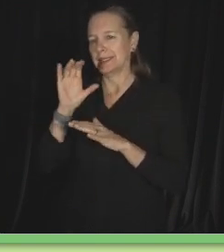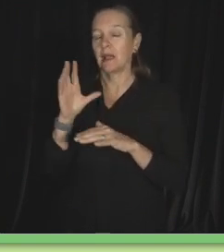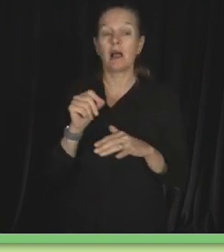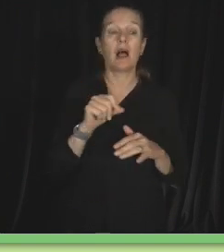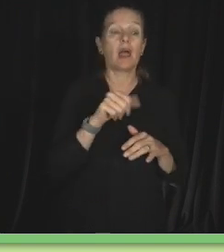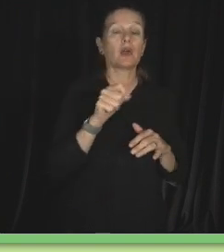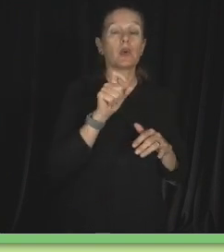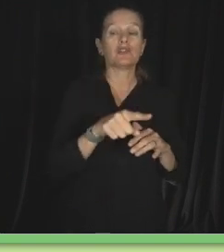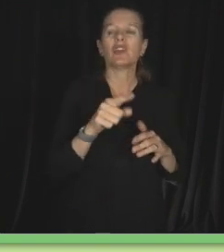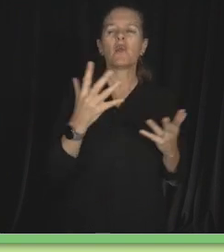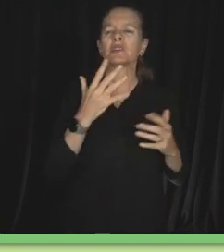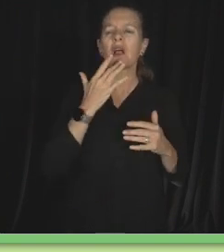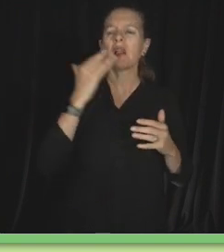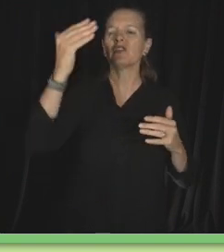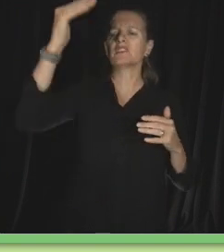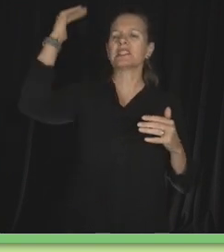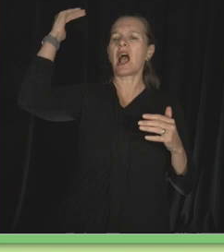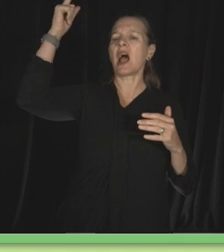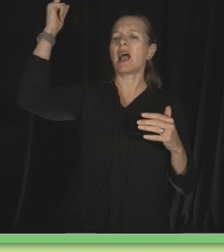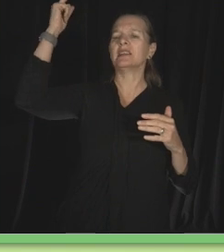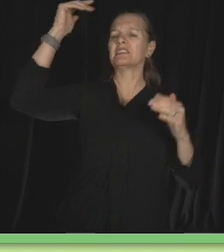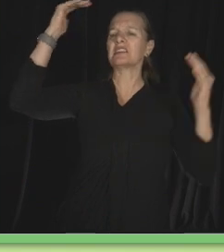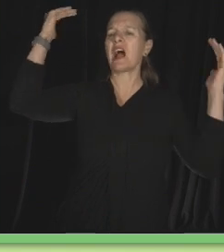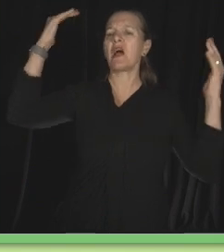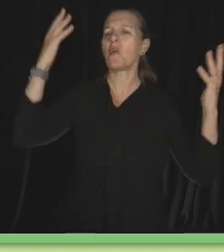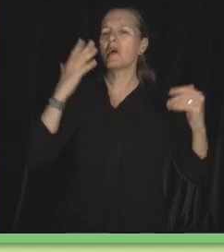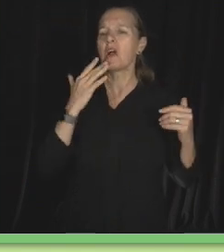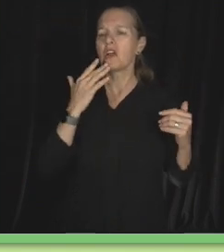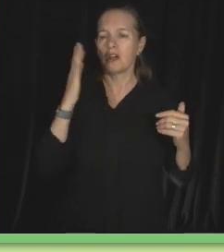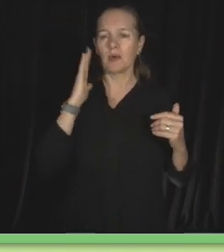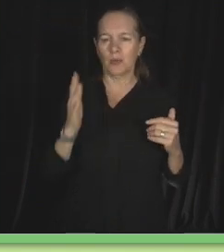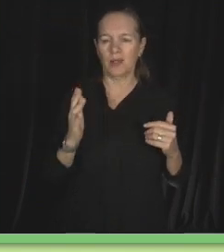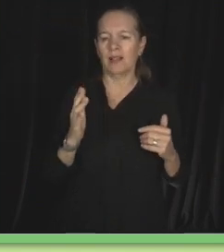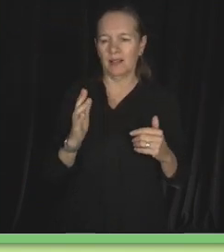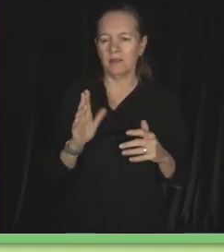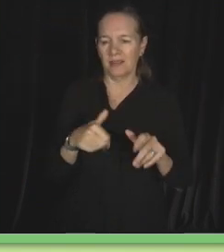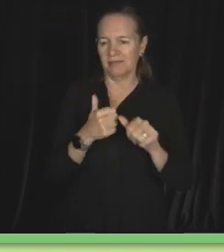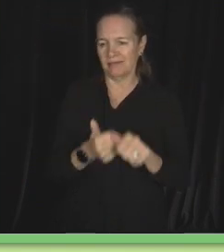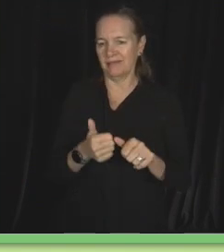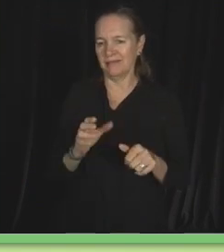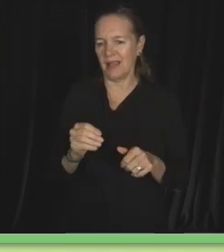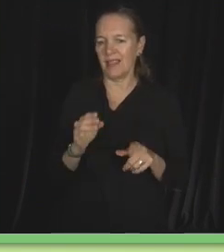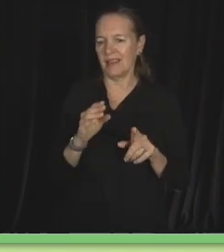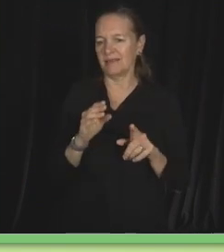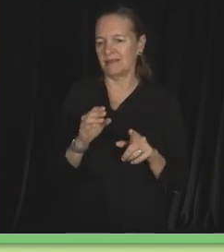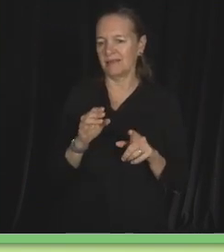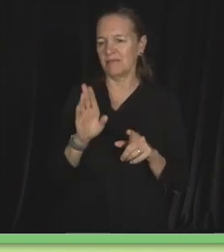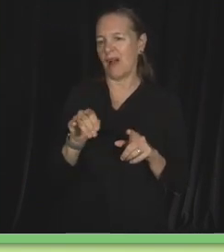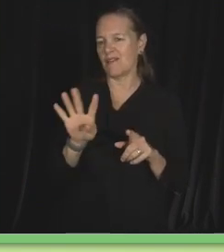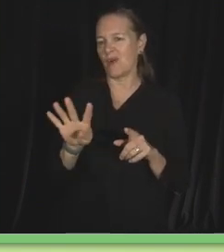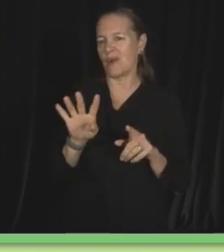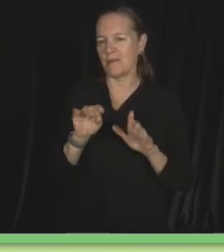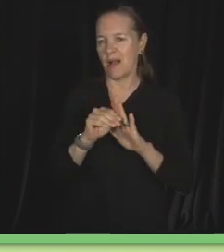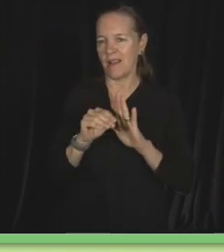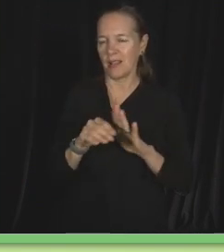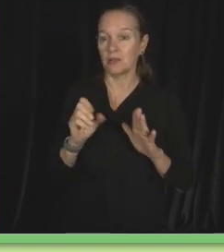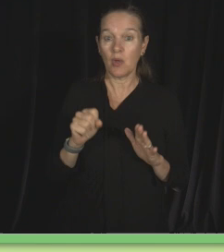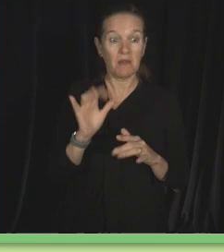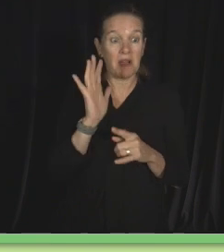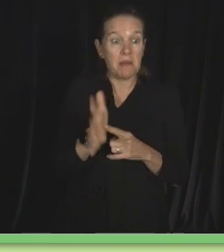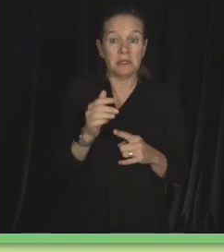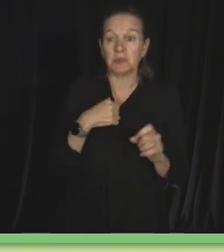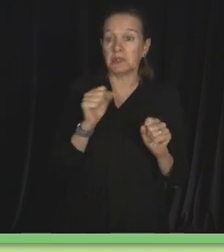general-purpose question that will be answered by our 5.4 model. So as you've seen, in about 5 minutes, we were able to put together